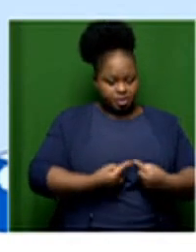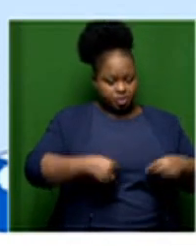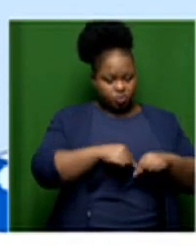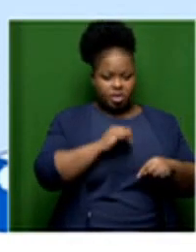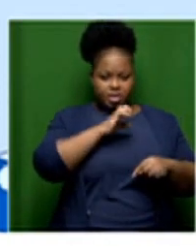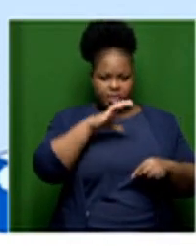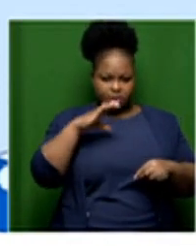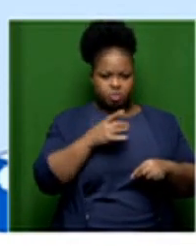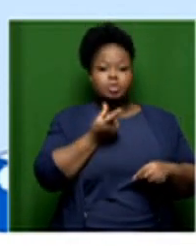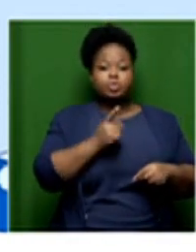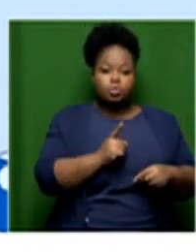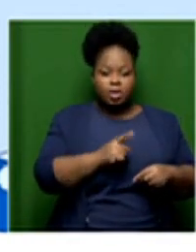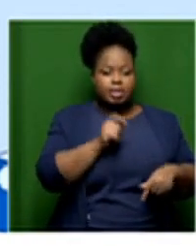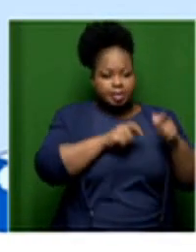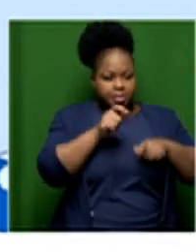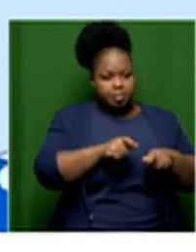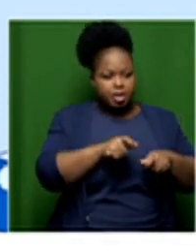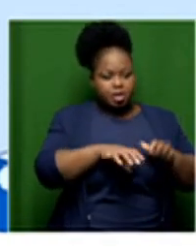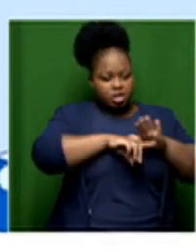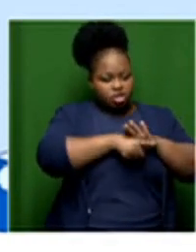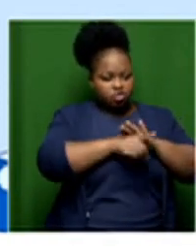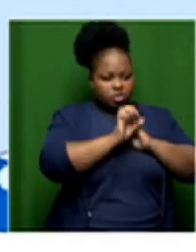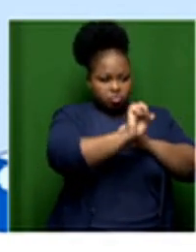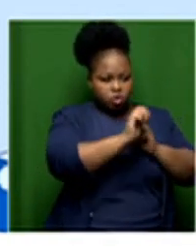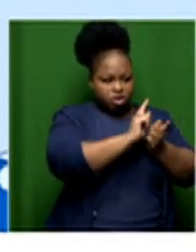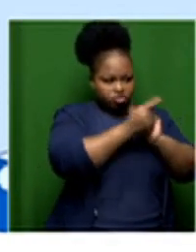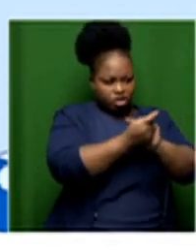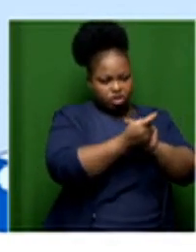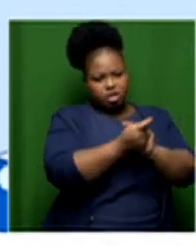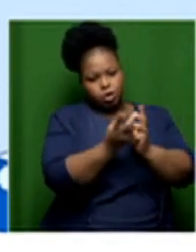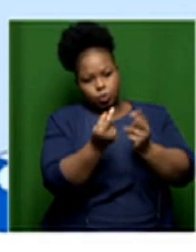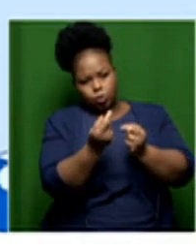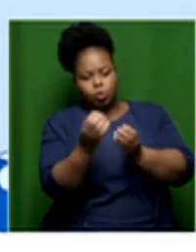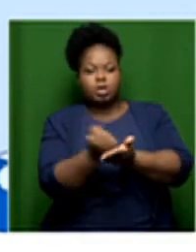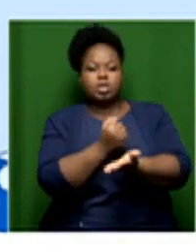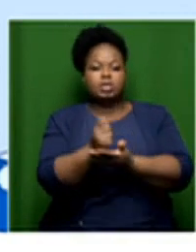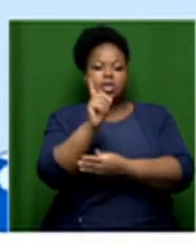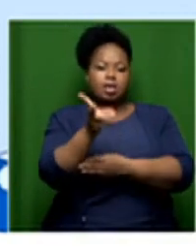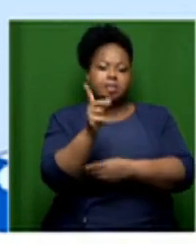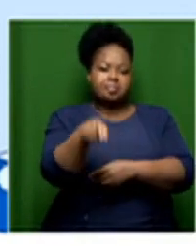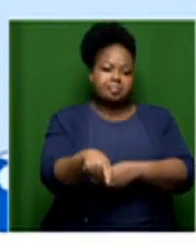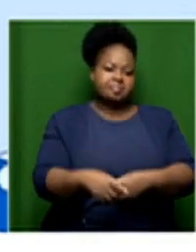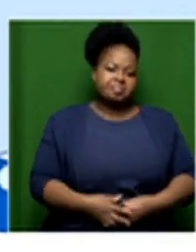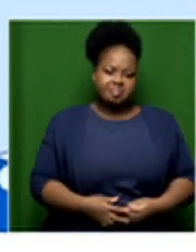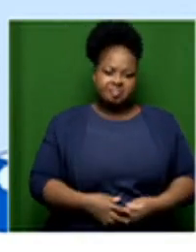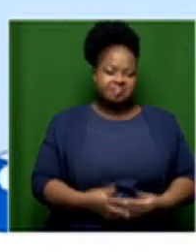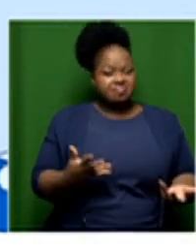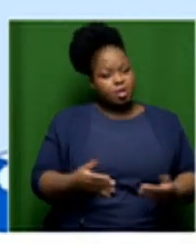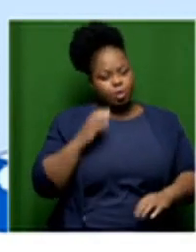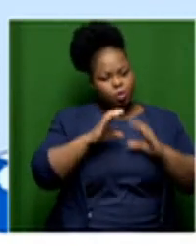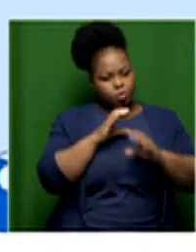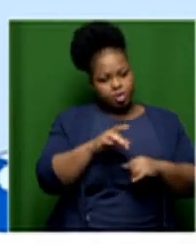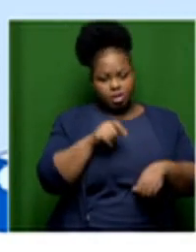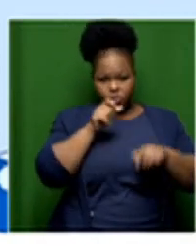is just to re-register persons whose voting district may have been impacted by the ward boundary. We will communicate